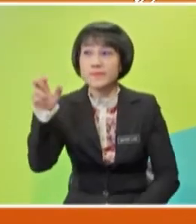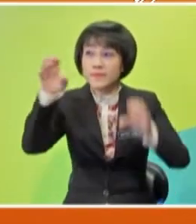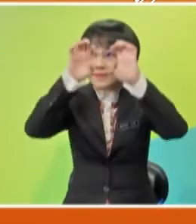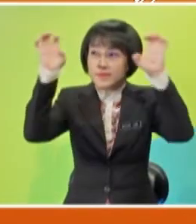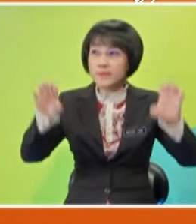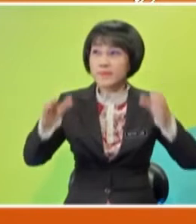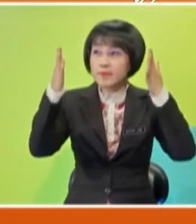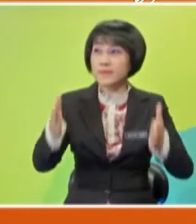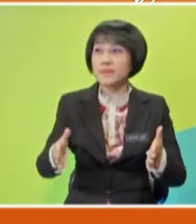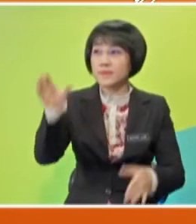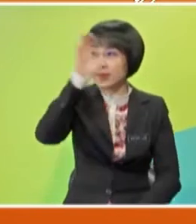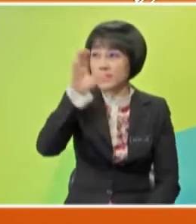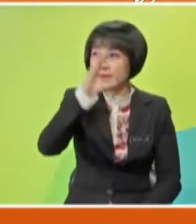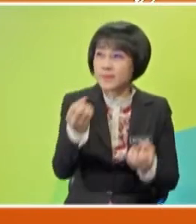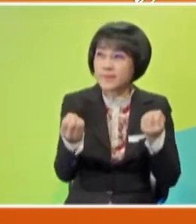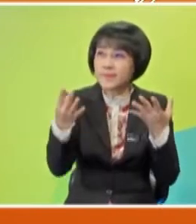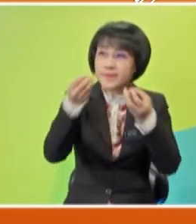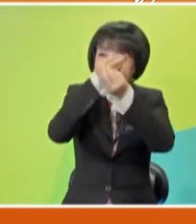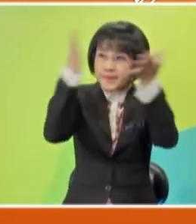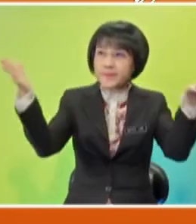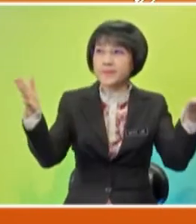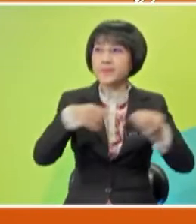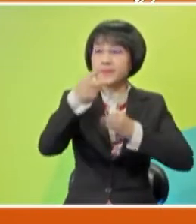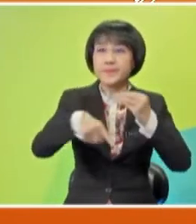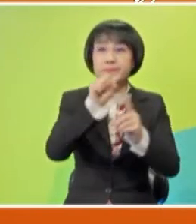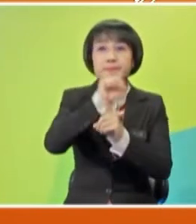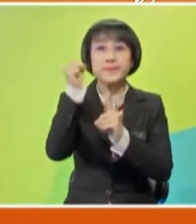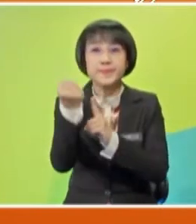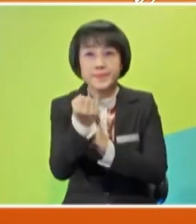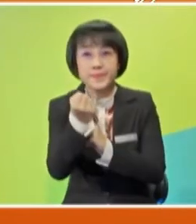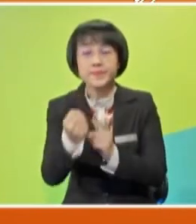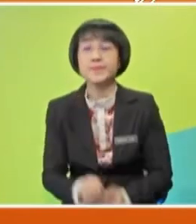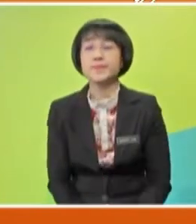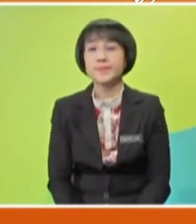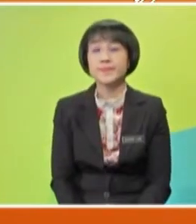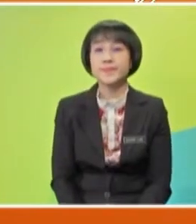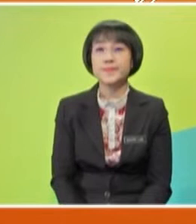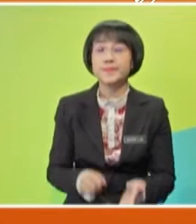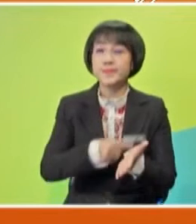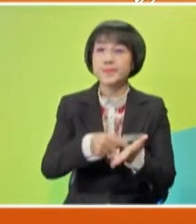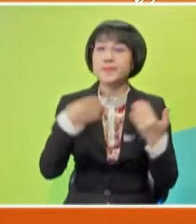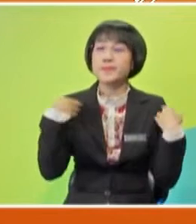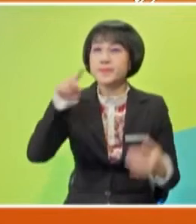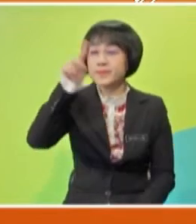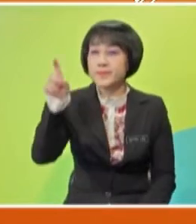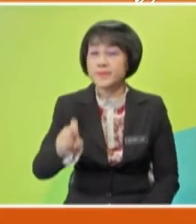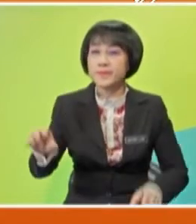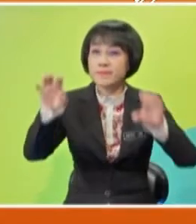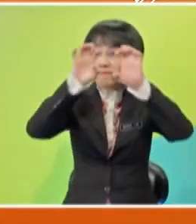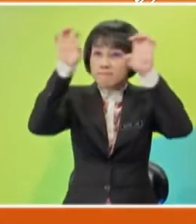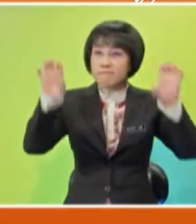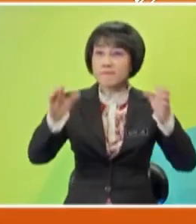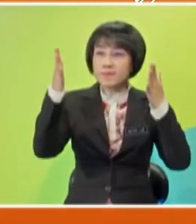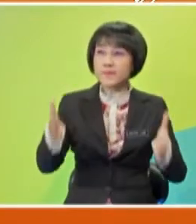as much information as you can about the situation. Sometimes there are questions that the examiner